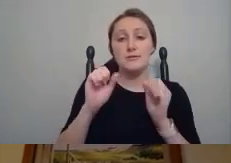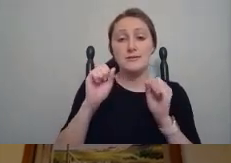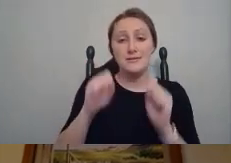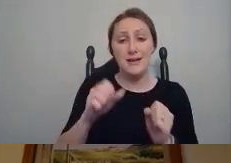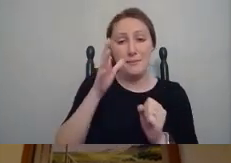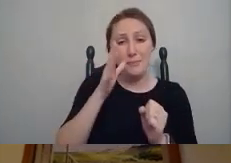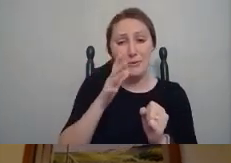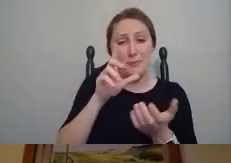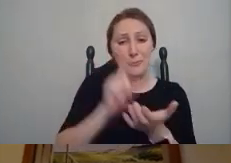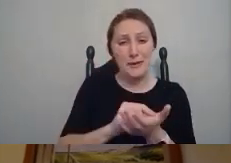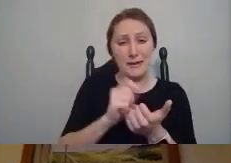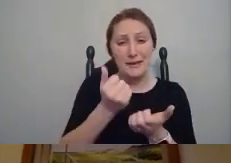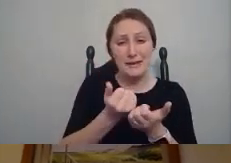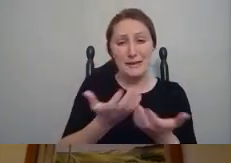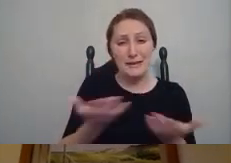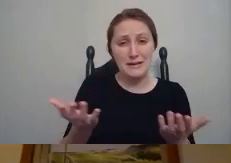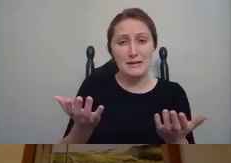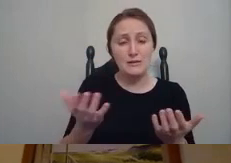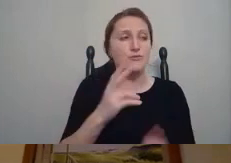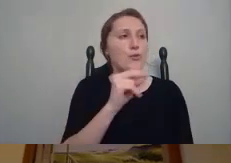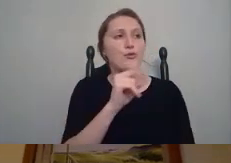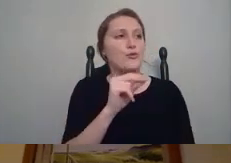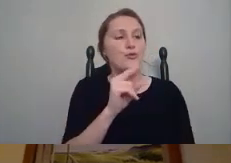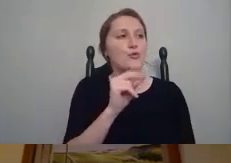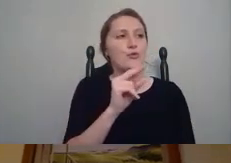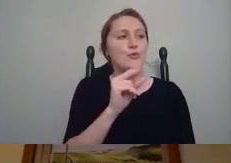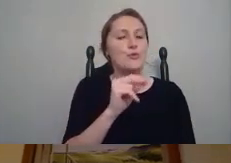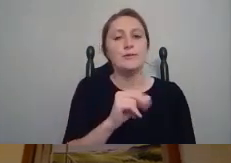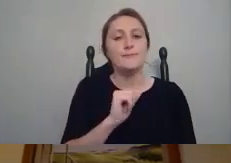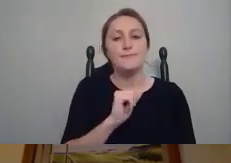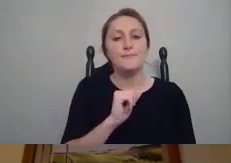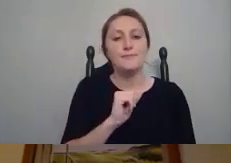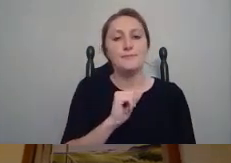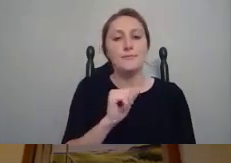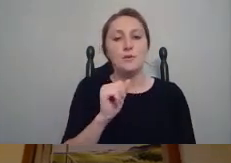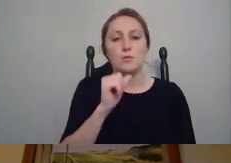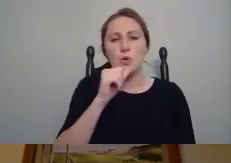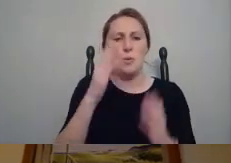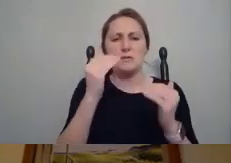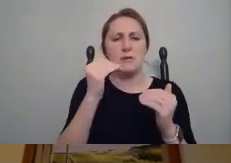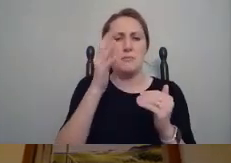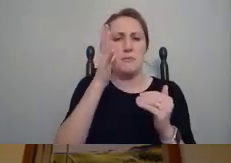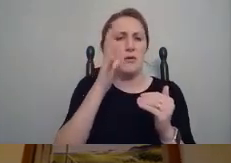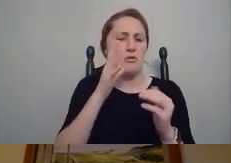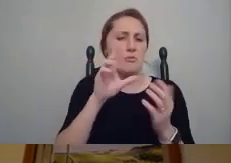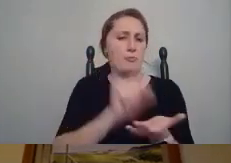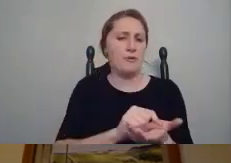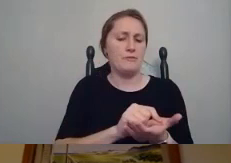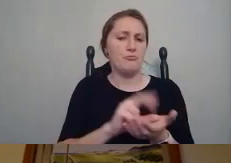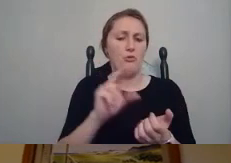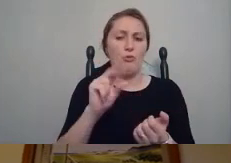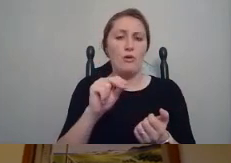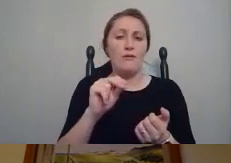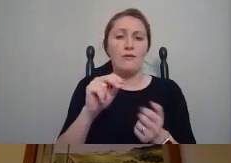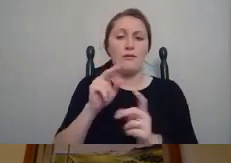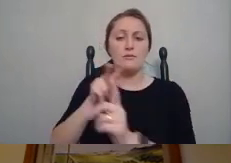anything No. of the curriculum? And I don't believe that that's not an expectation. I think assignments will be